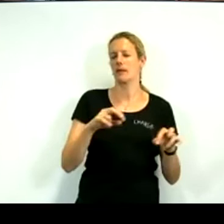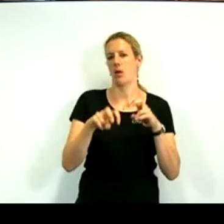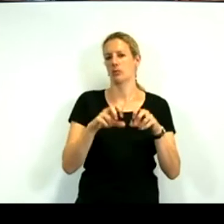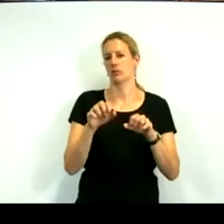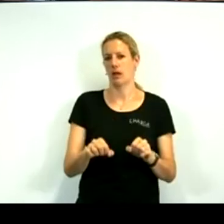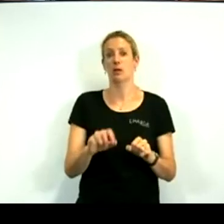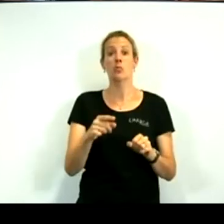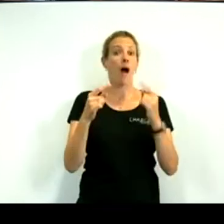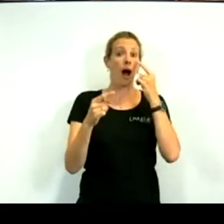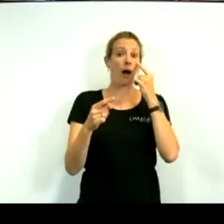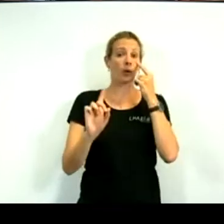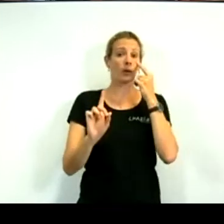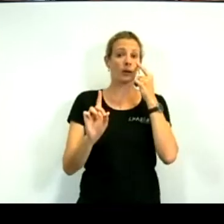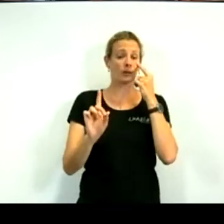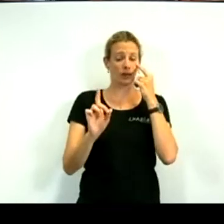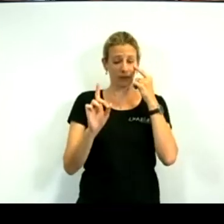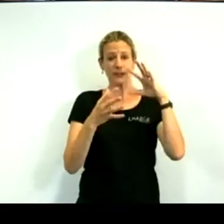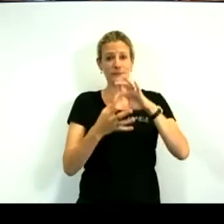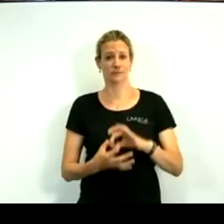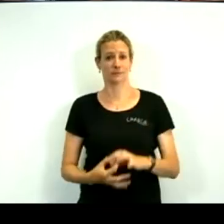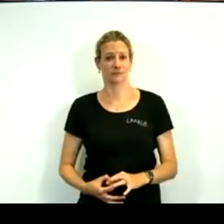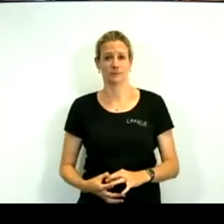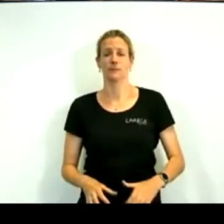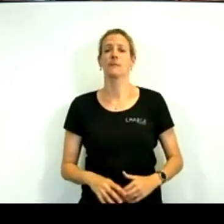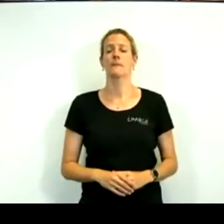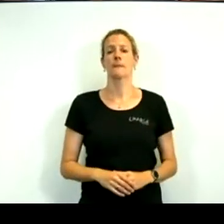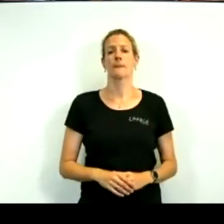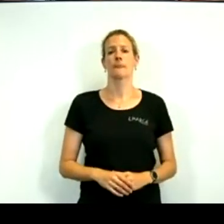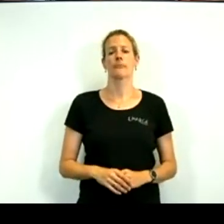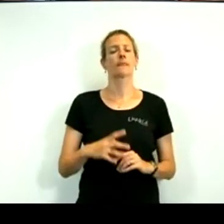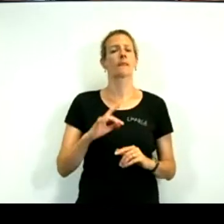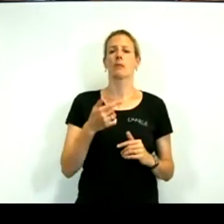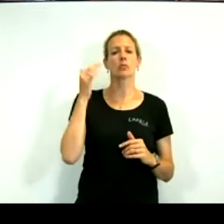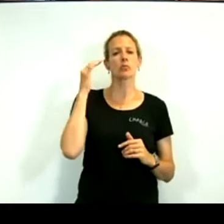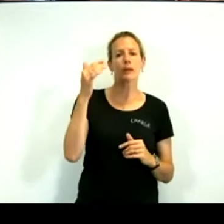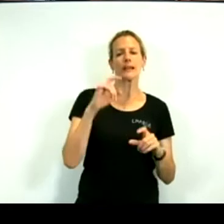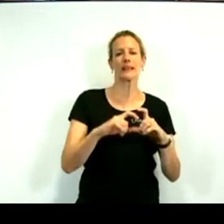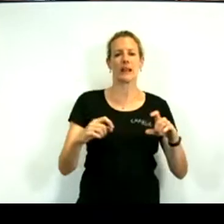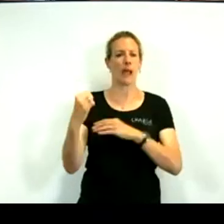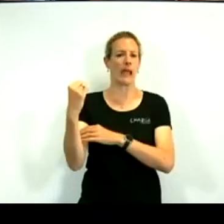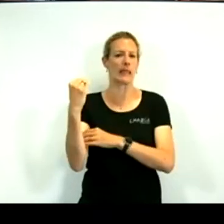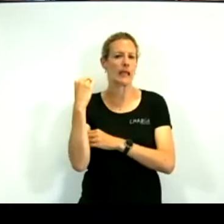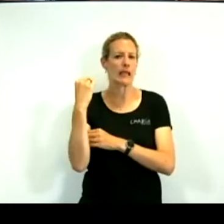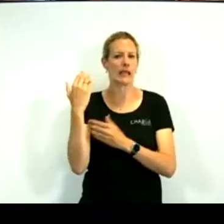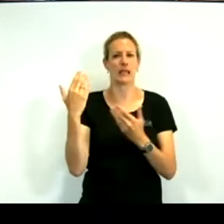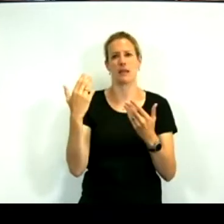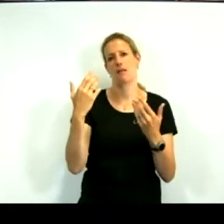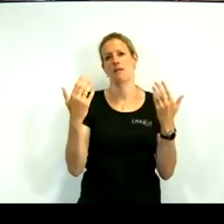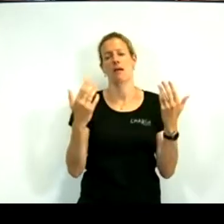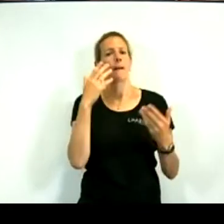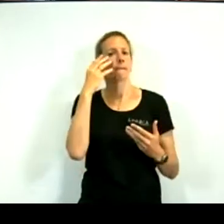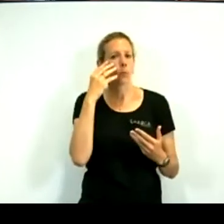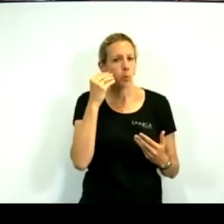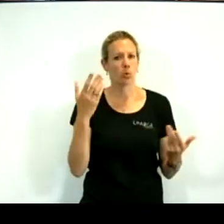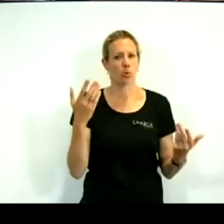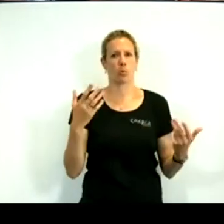We have to think about energy levels. We have to think about fatigue or tiredness. We have to